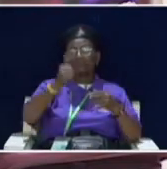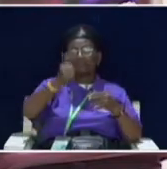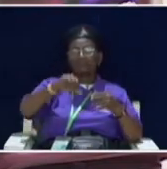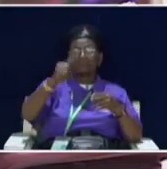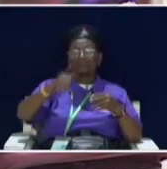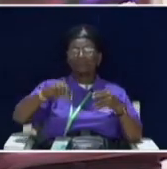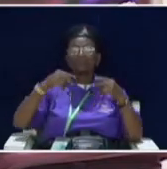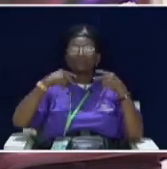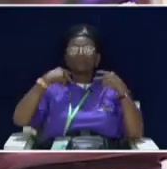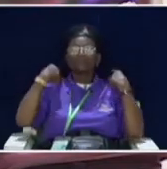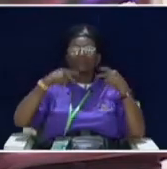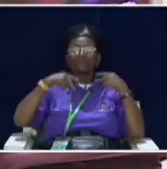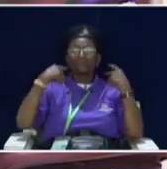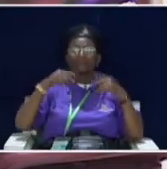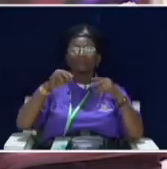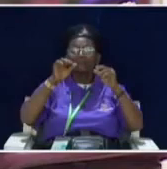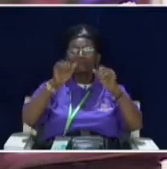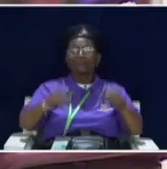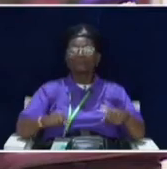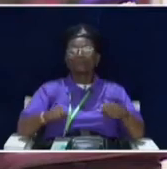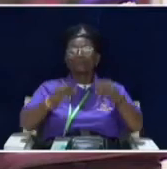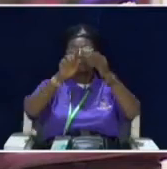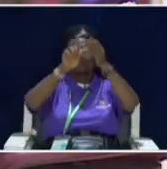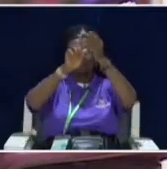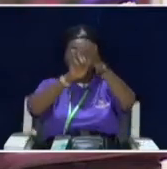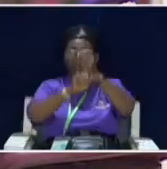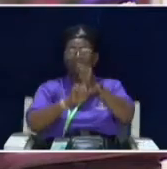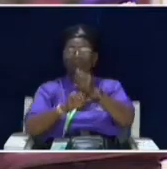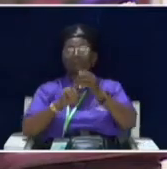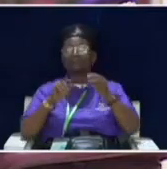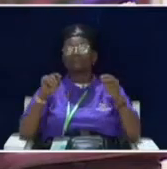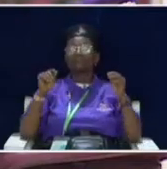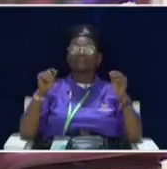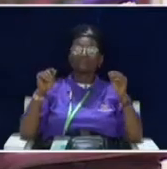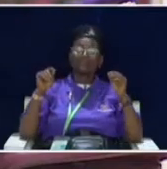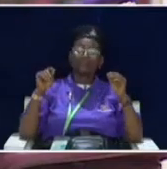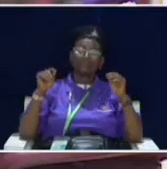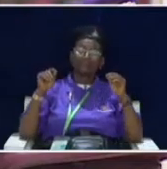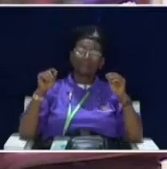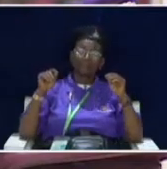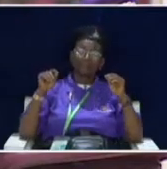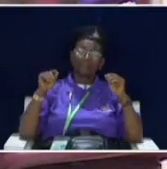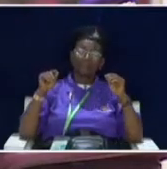handle. God will